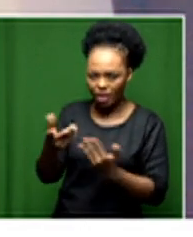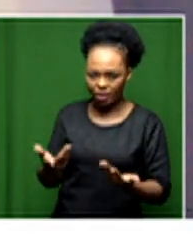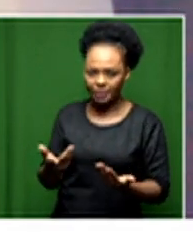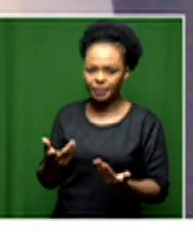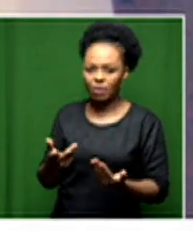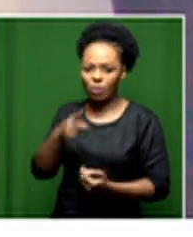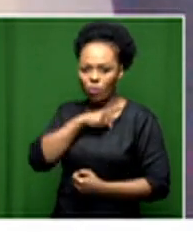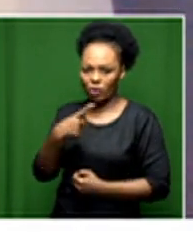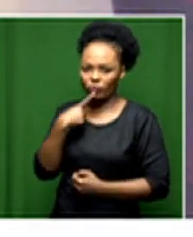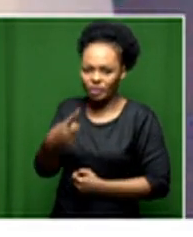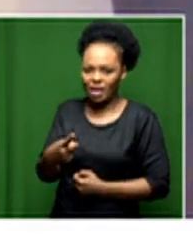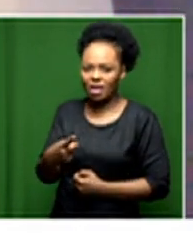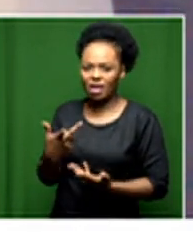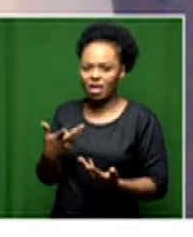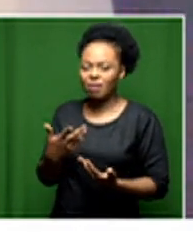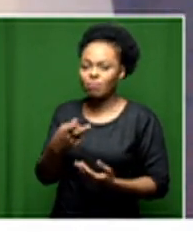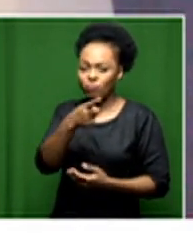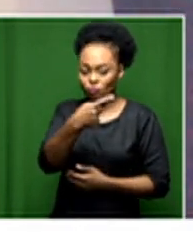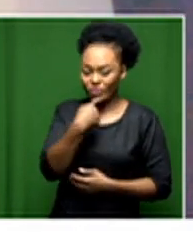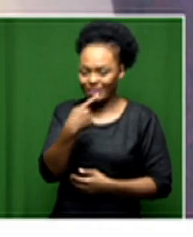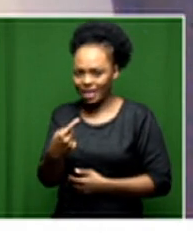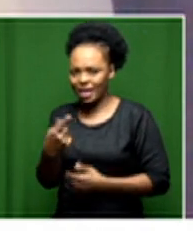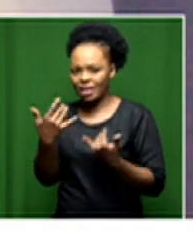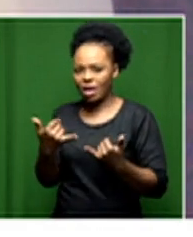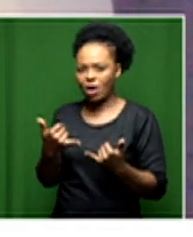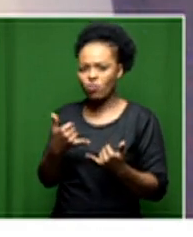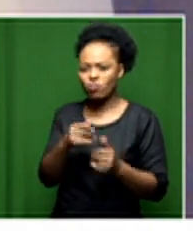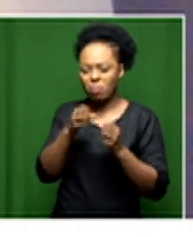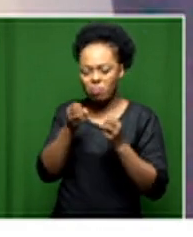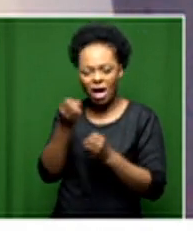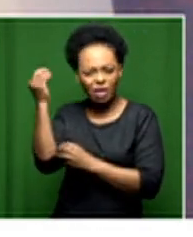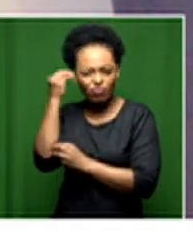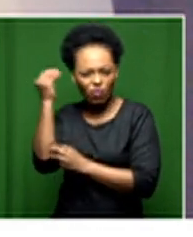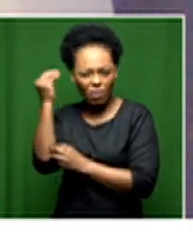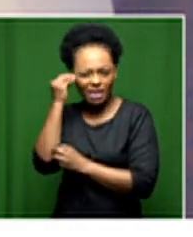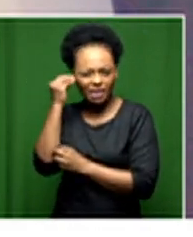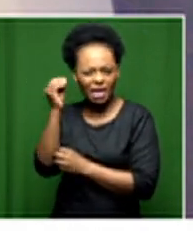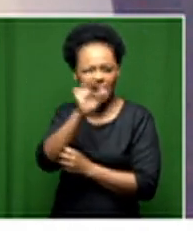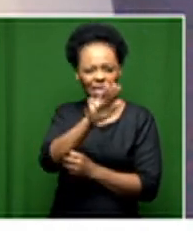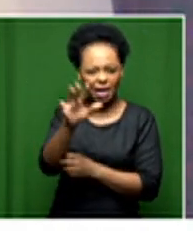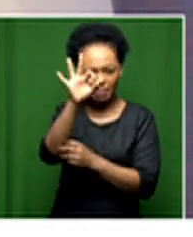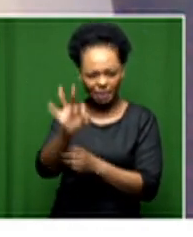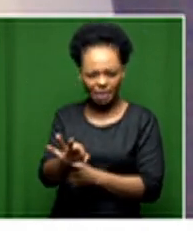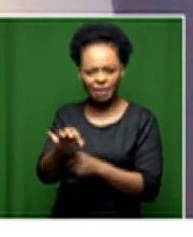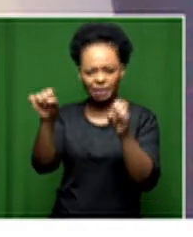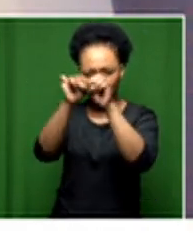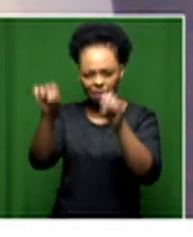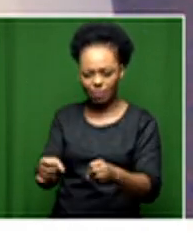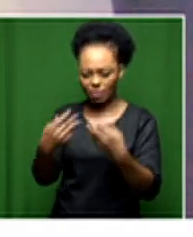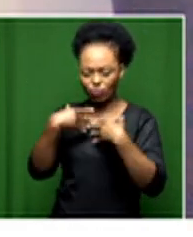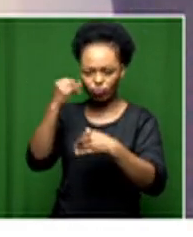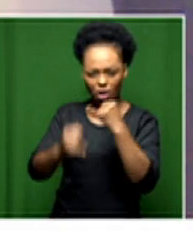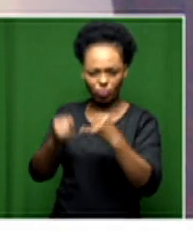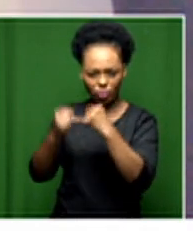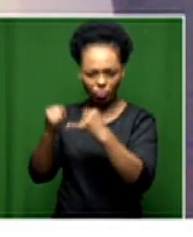is pointless to continue to ingest data into a system that we know 99% of the time is going to give